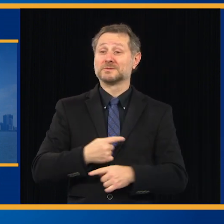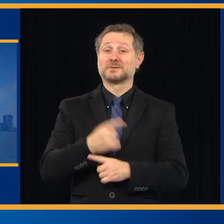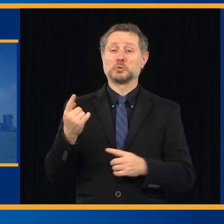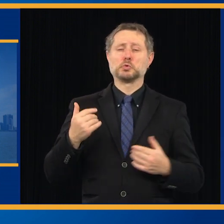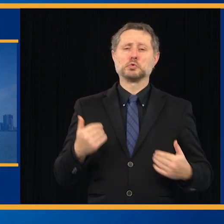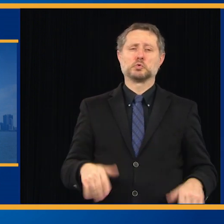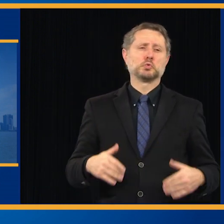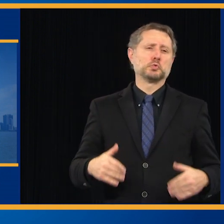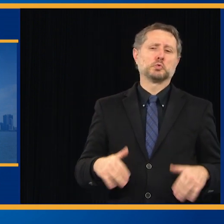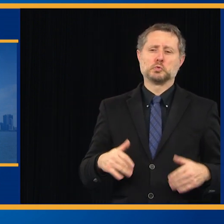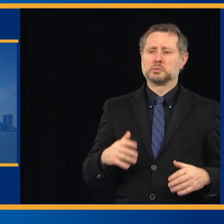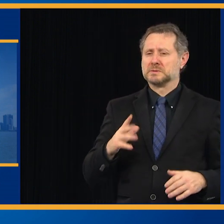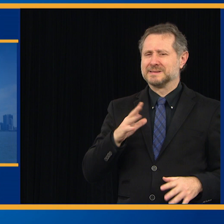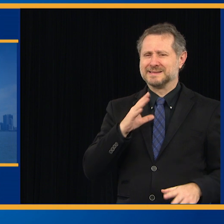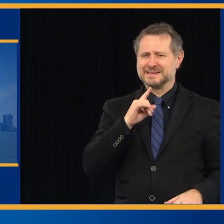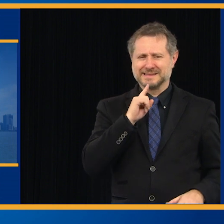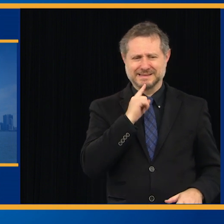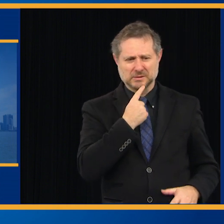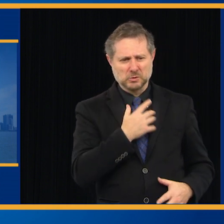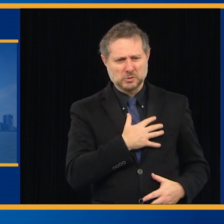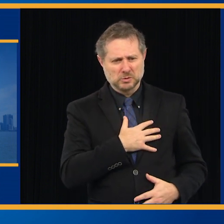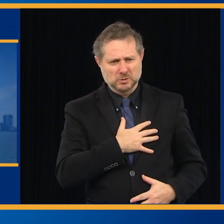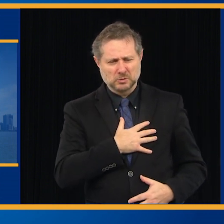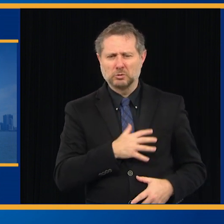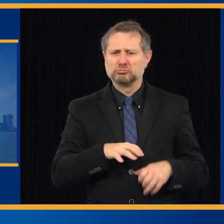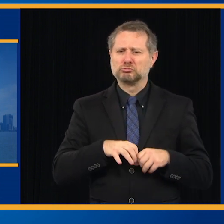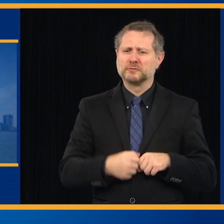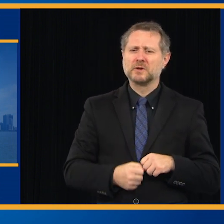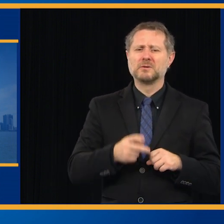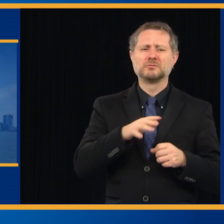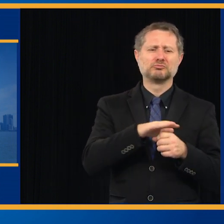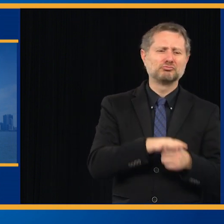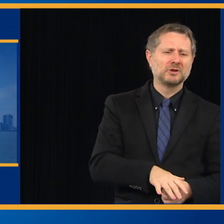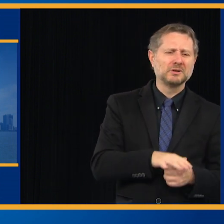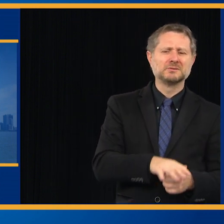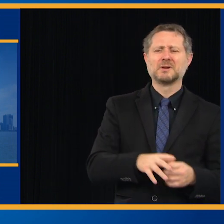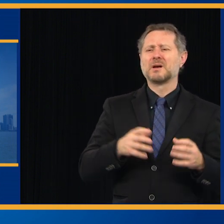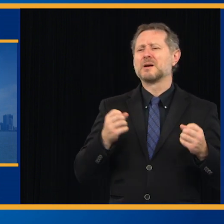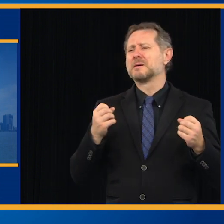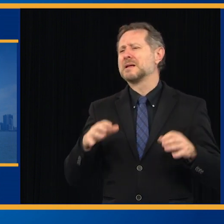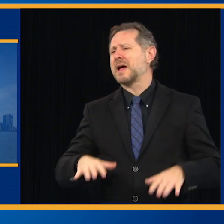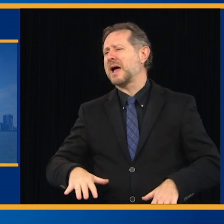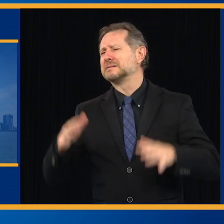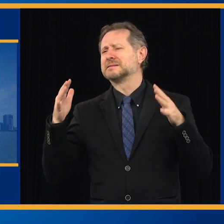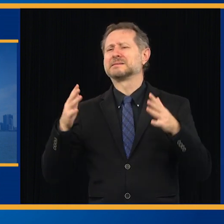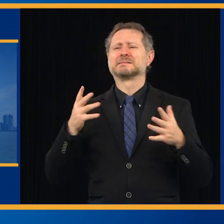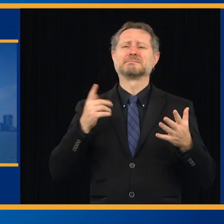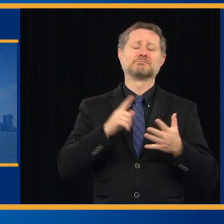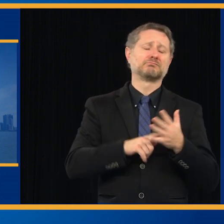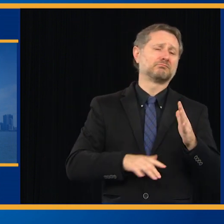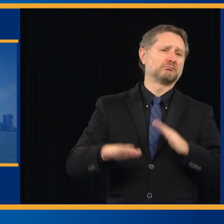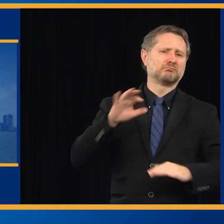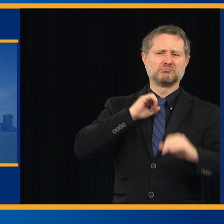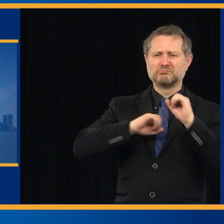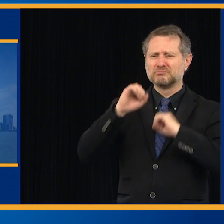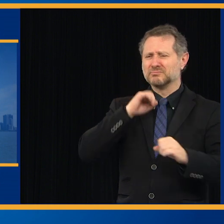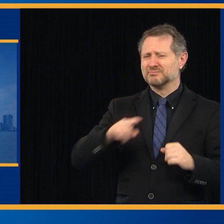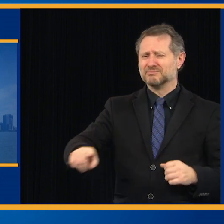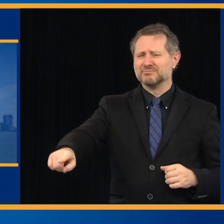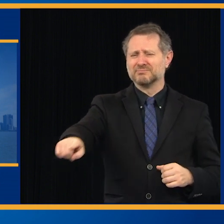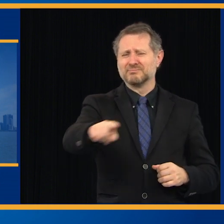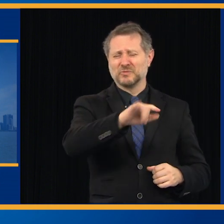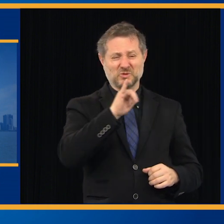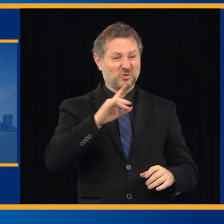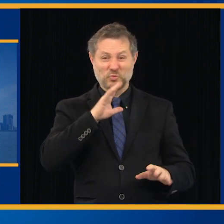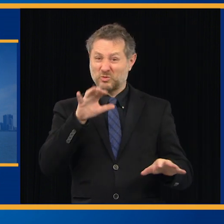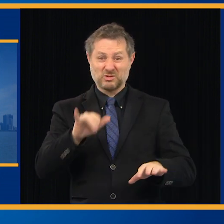so much pain and so much stress and so much anxiety, and we're at a place where we've never been before, it's